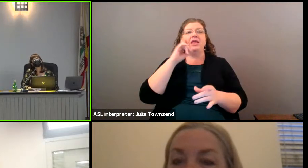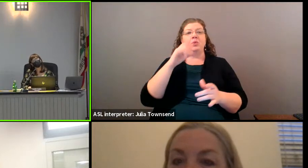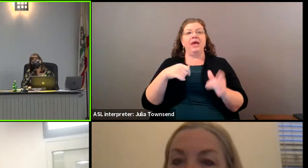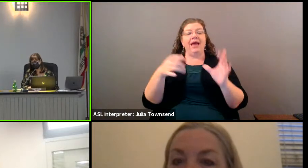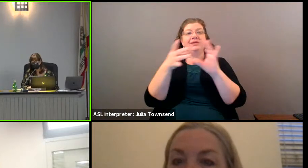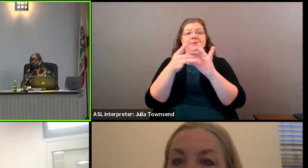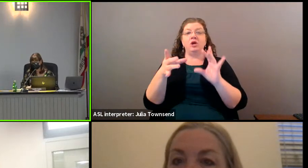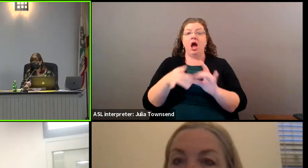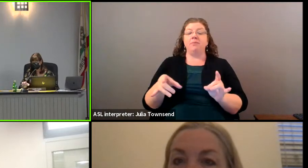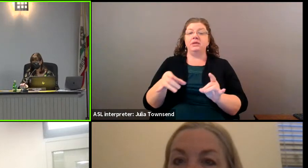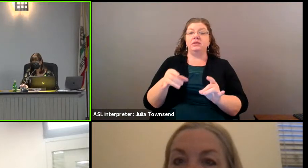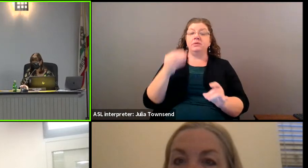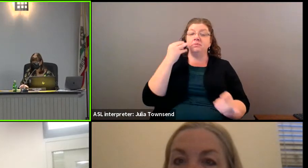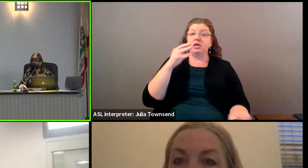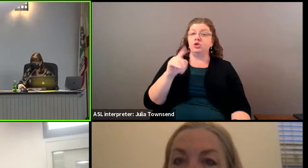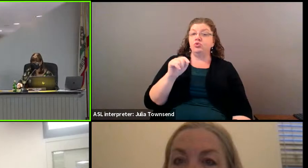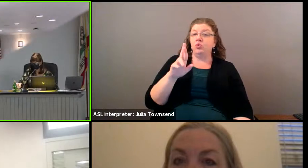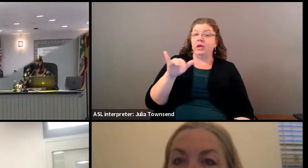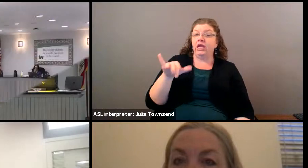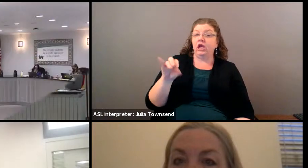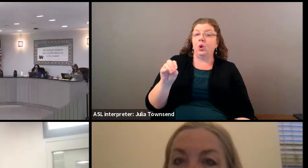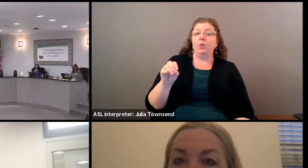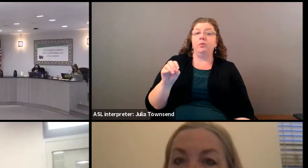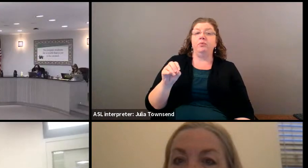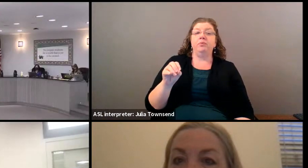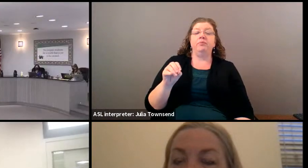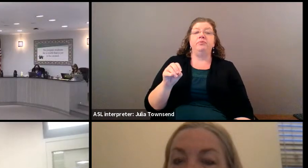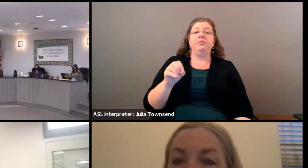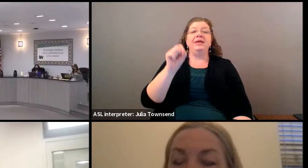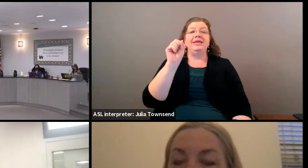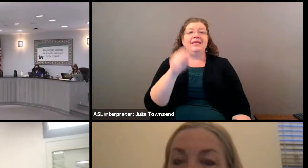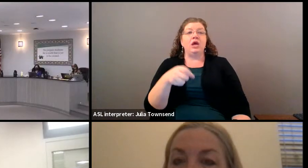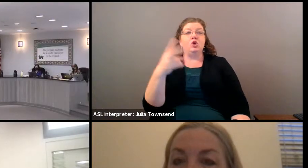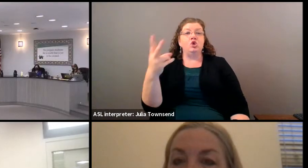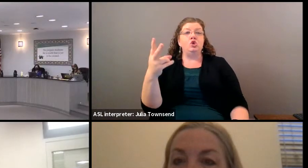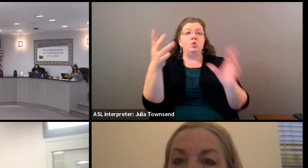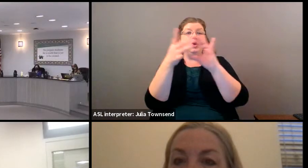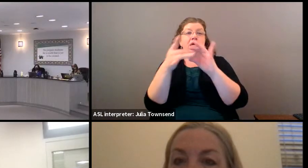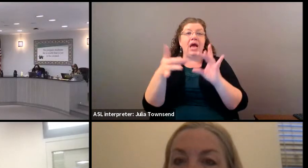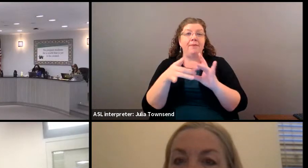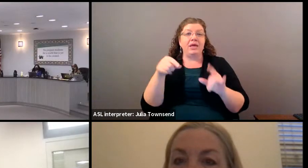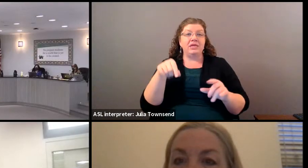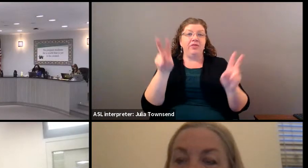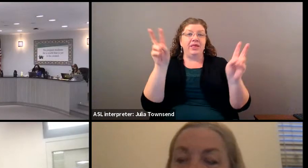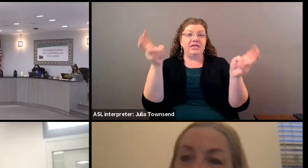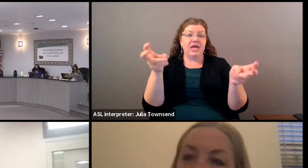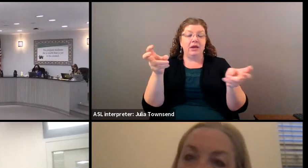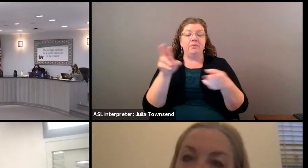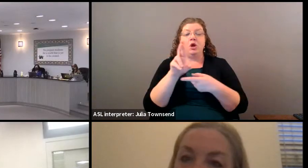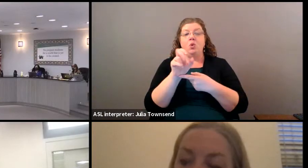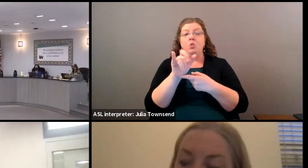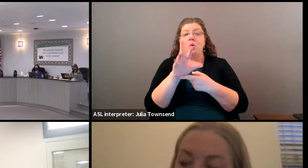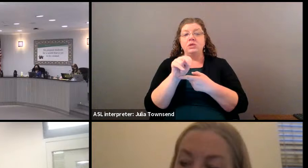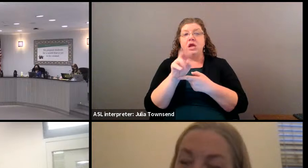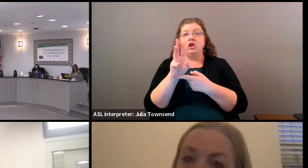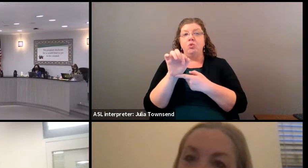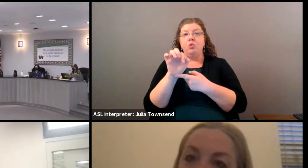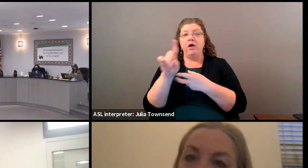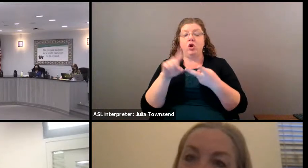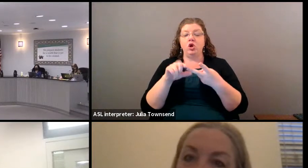Ms. Trujillo? That's correct. We have 2 public comment on this item, Ms. Roseanne Crawford and Moni